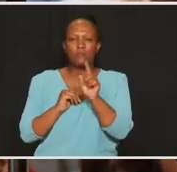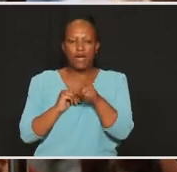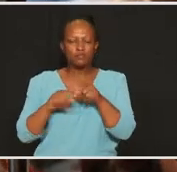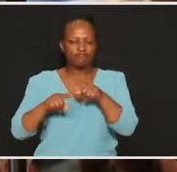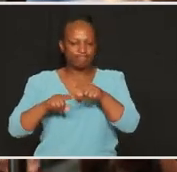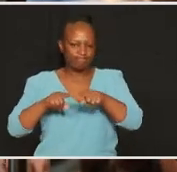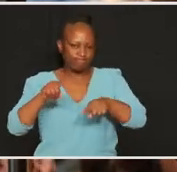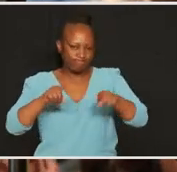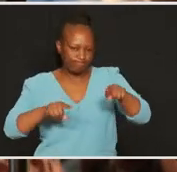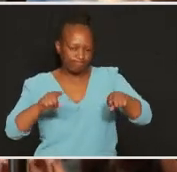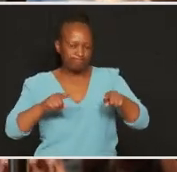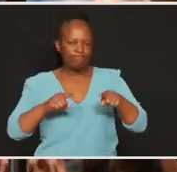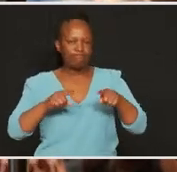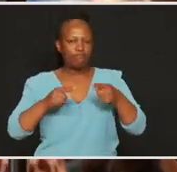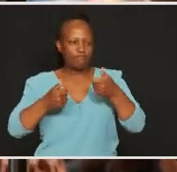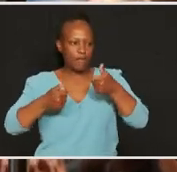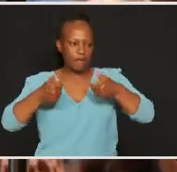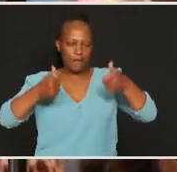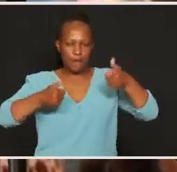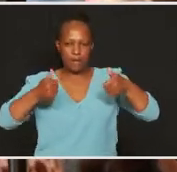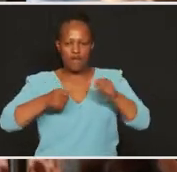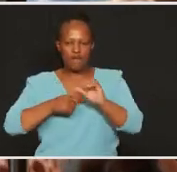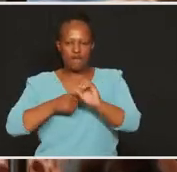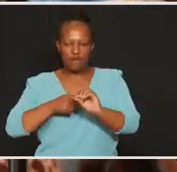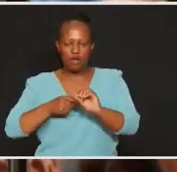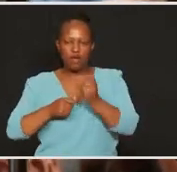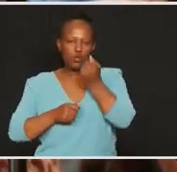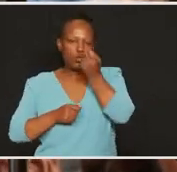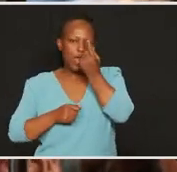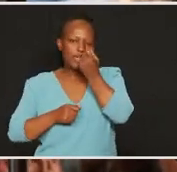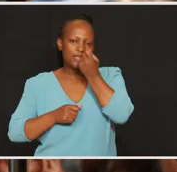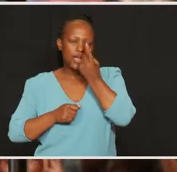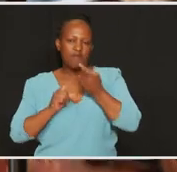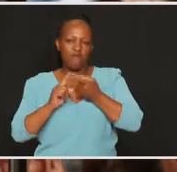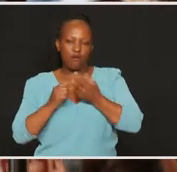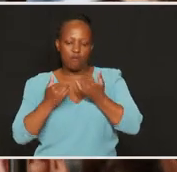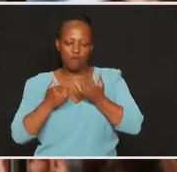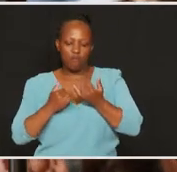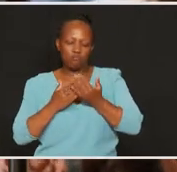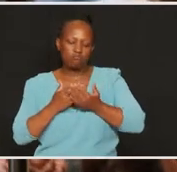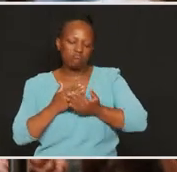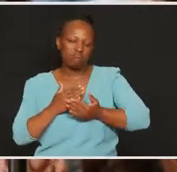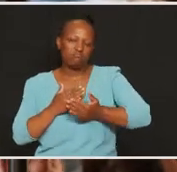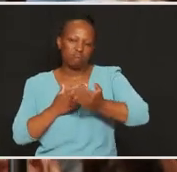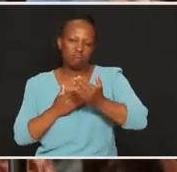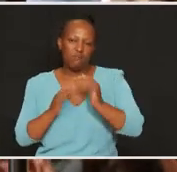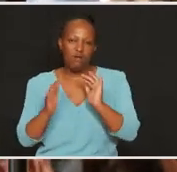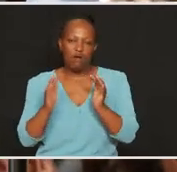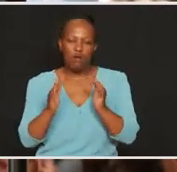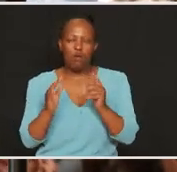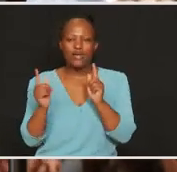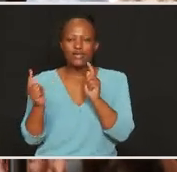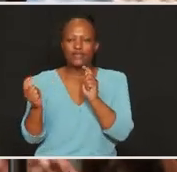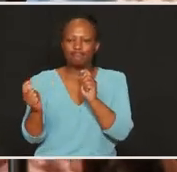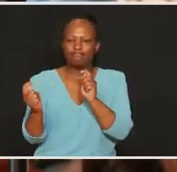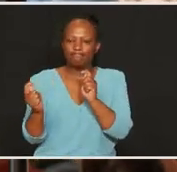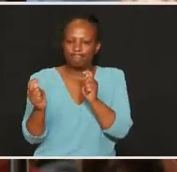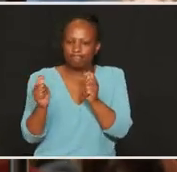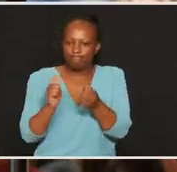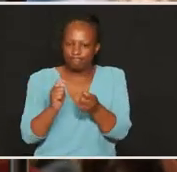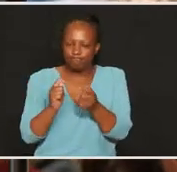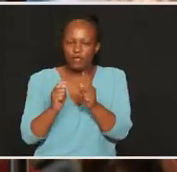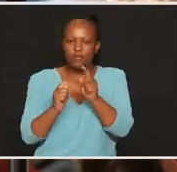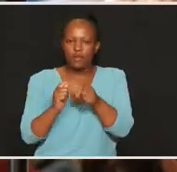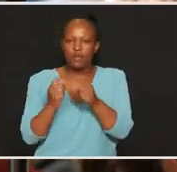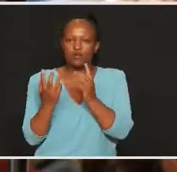because of we need to understand what we are moving from to where we need to be so the transformation needs to also match